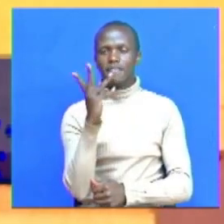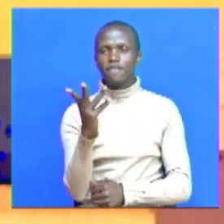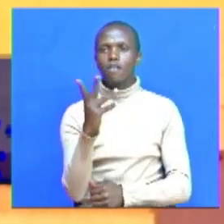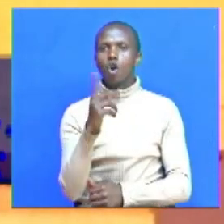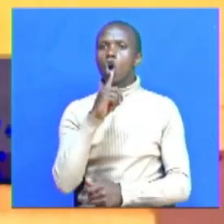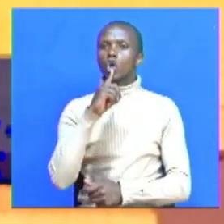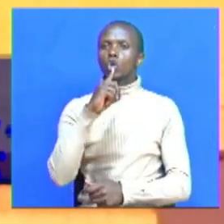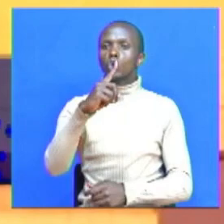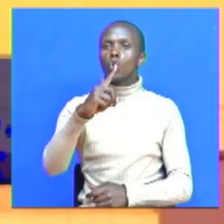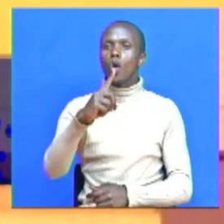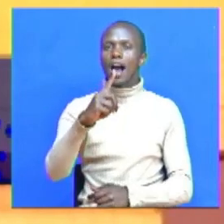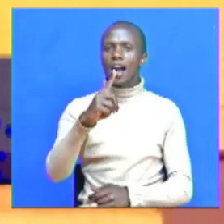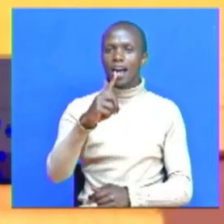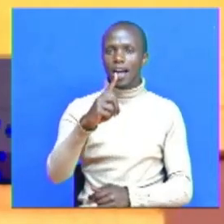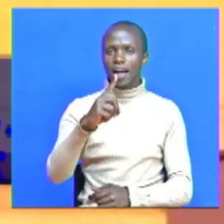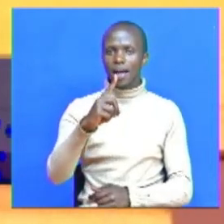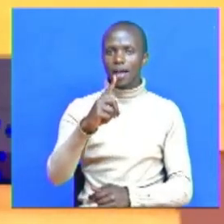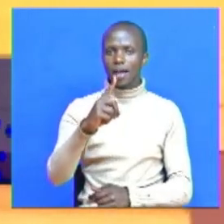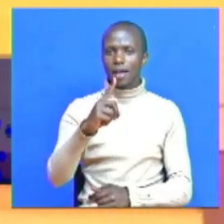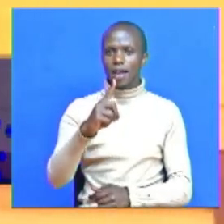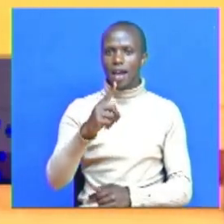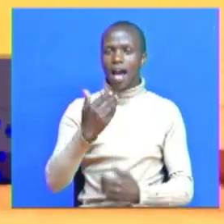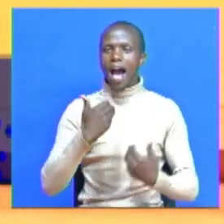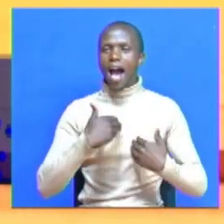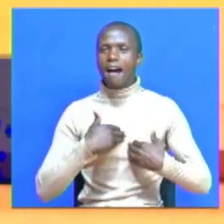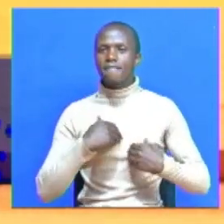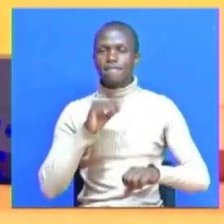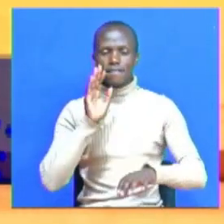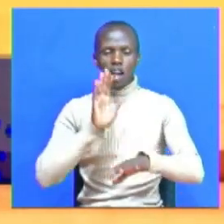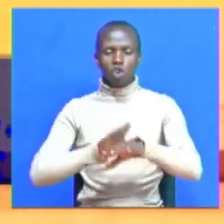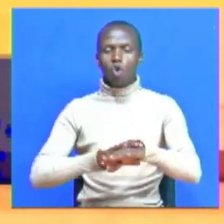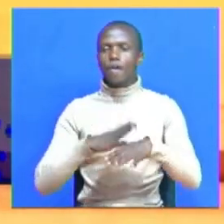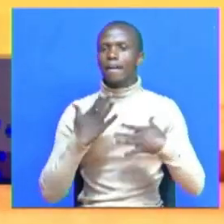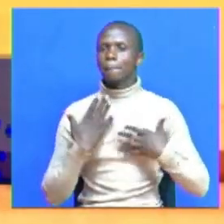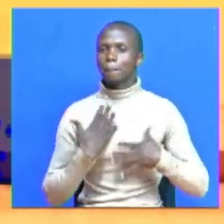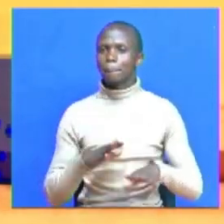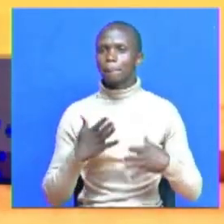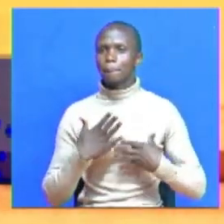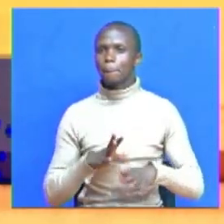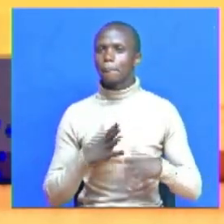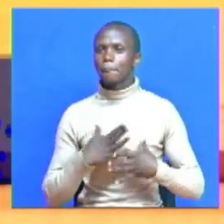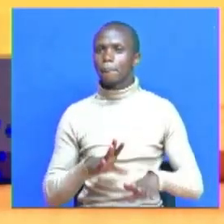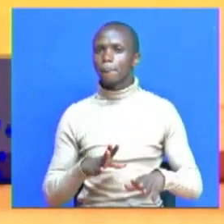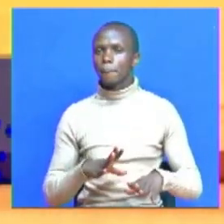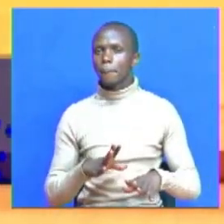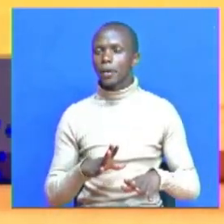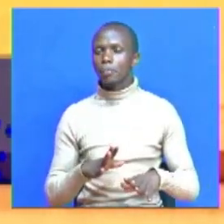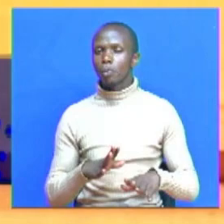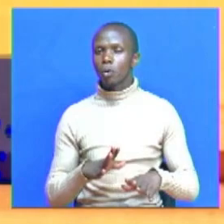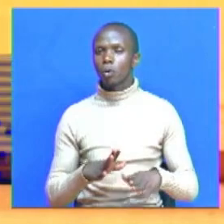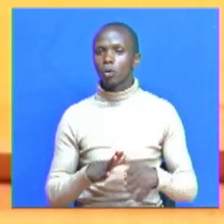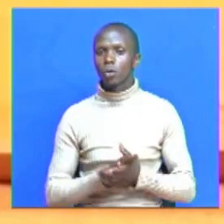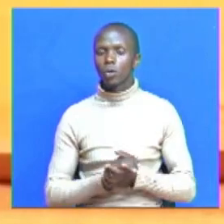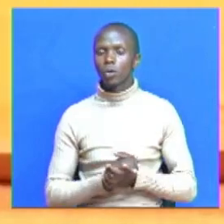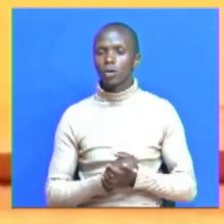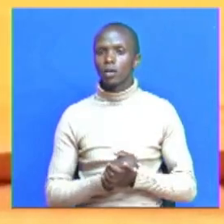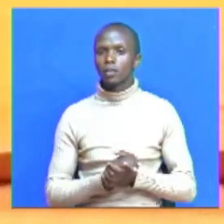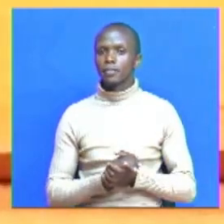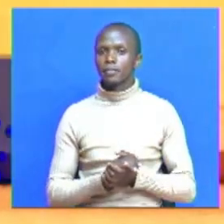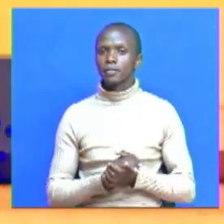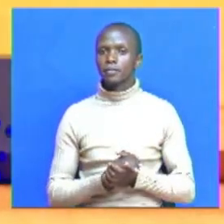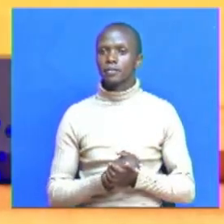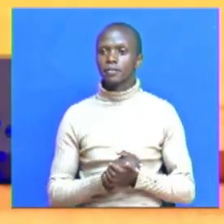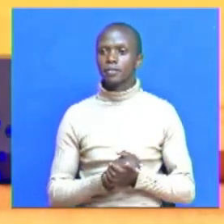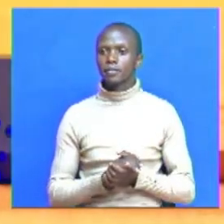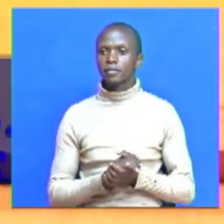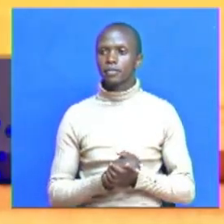have good money that can help. But I want to really add my voice to that of landlord Freddy.